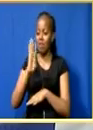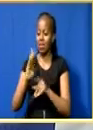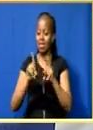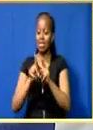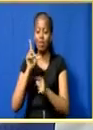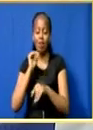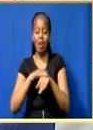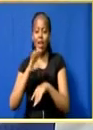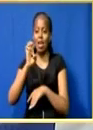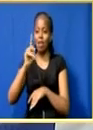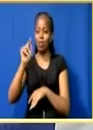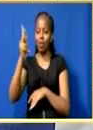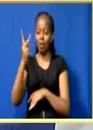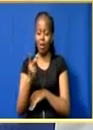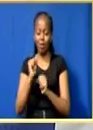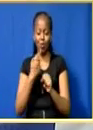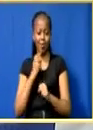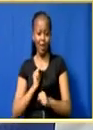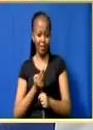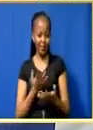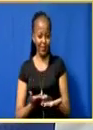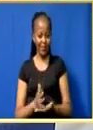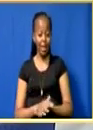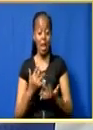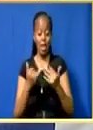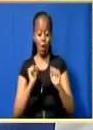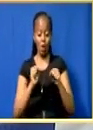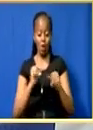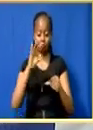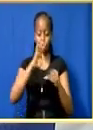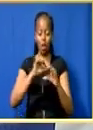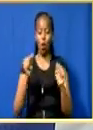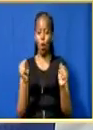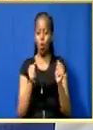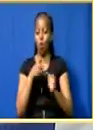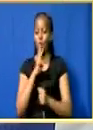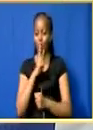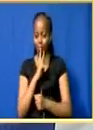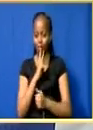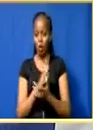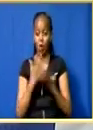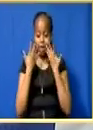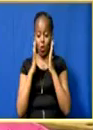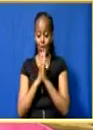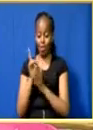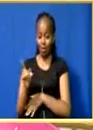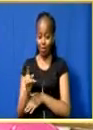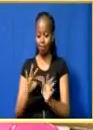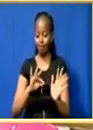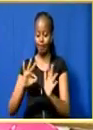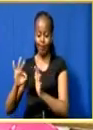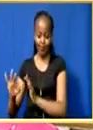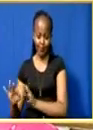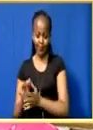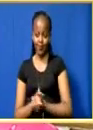at EduTV Kenya? Would you? Here you are. Now you can put in cold water. All right. We're done with this. Let's put it aside.